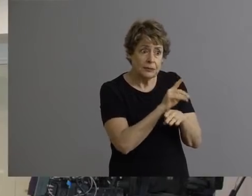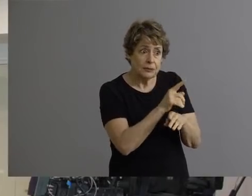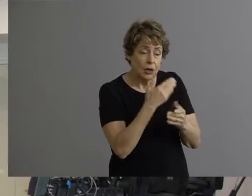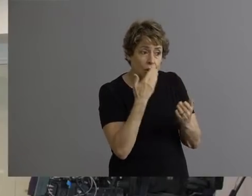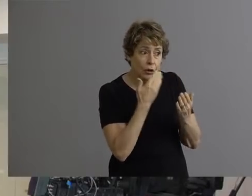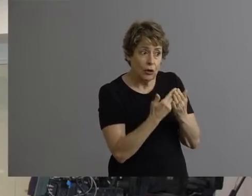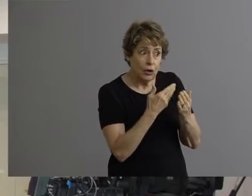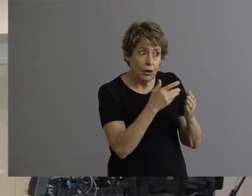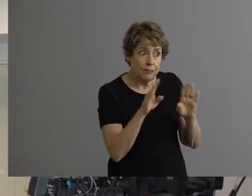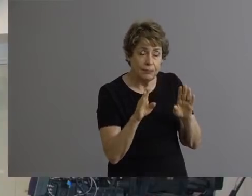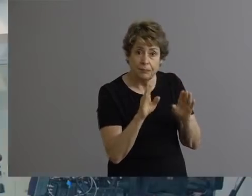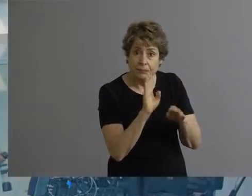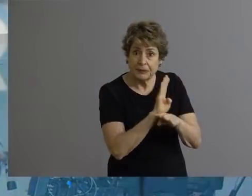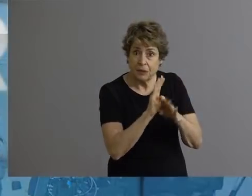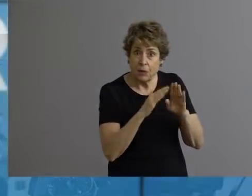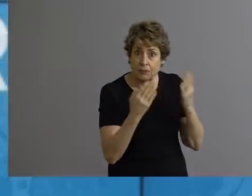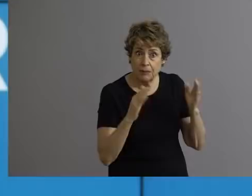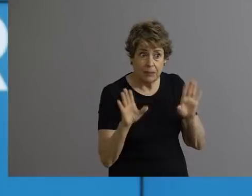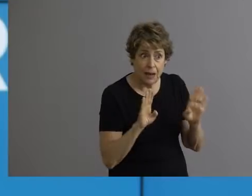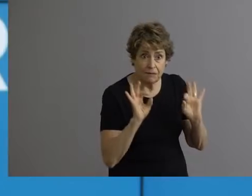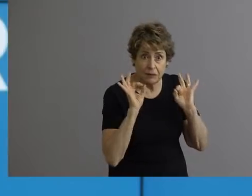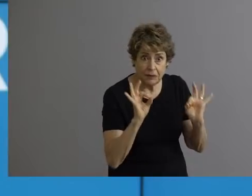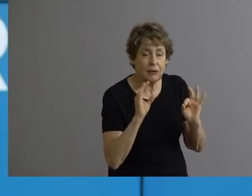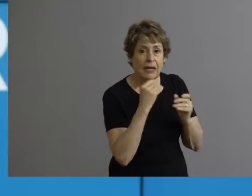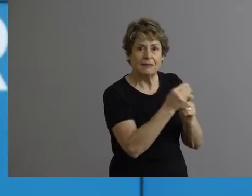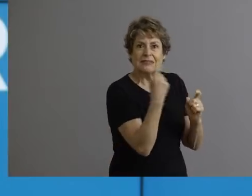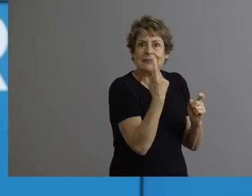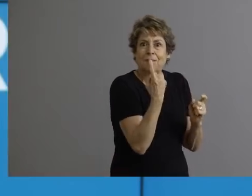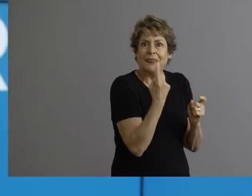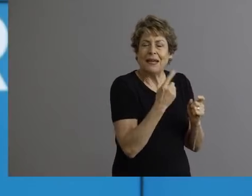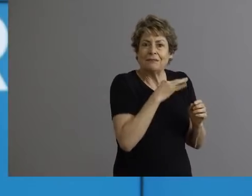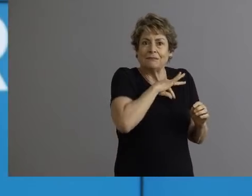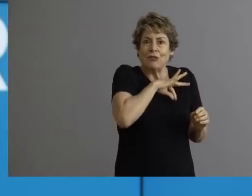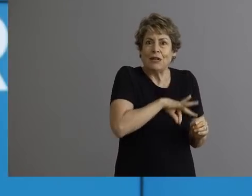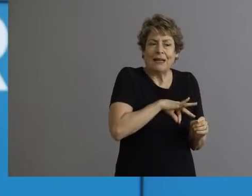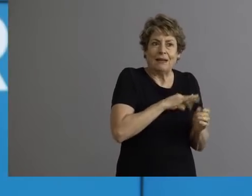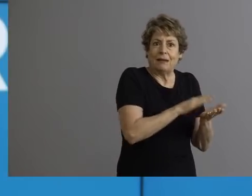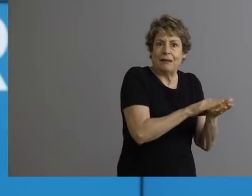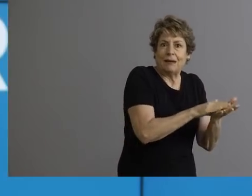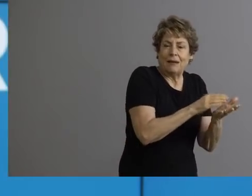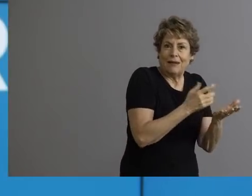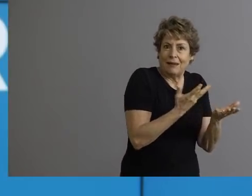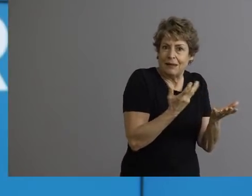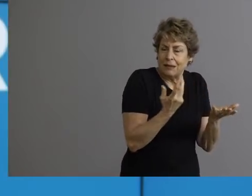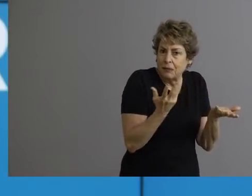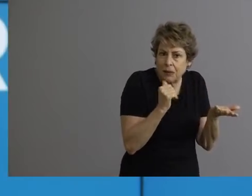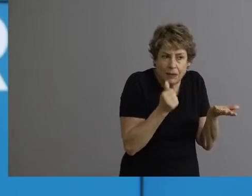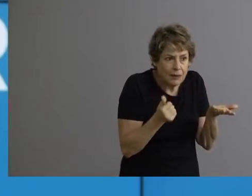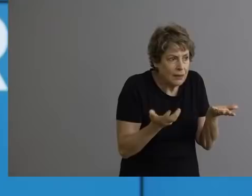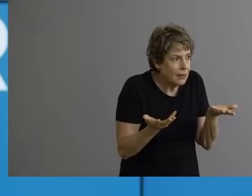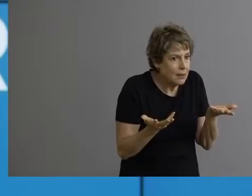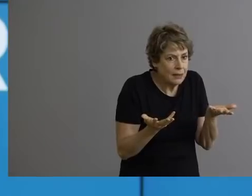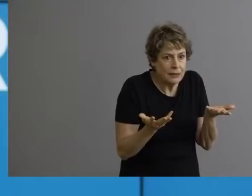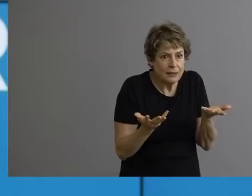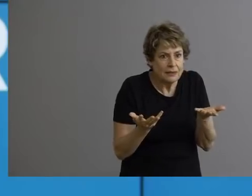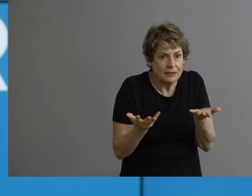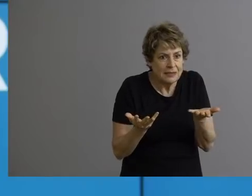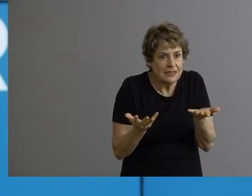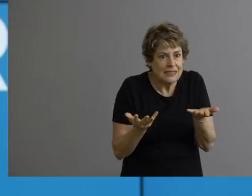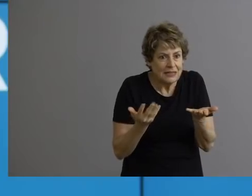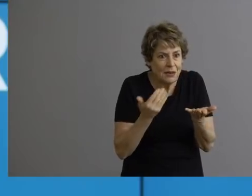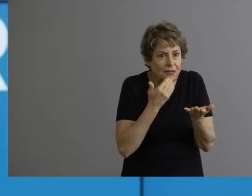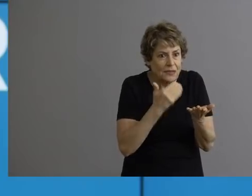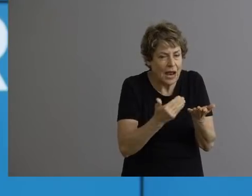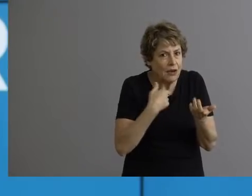about that. Thank you, Bailey, and I agree. And I hope everyone heard the question and heard that doctors are asking